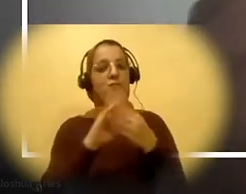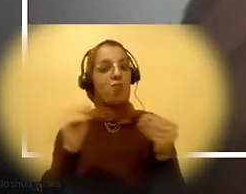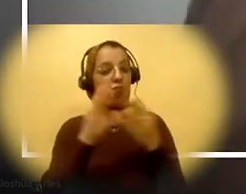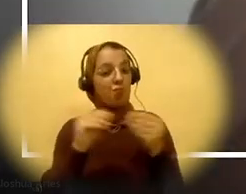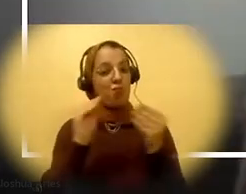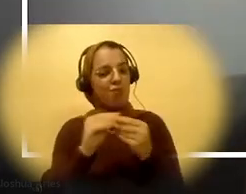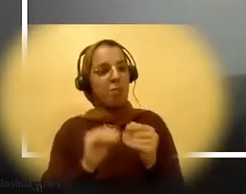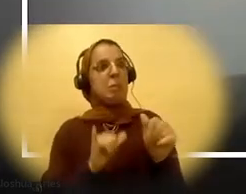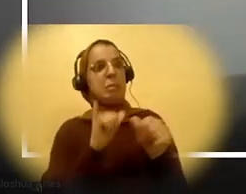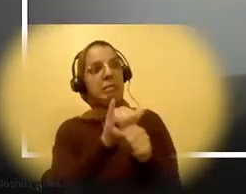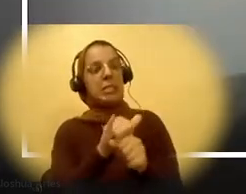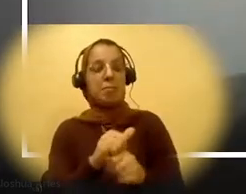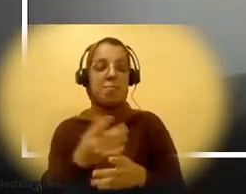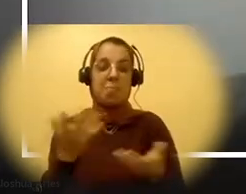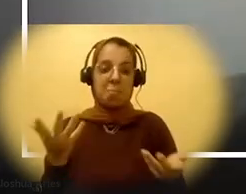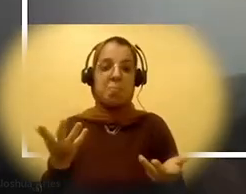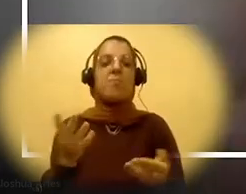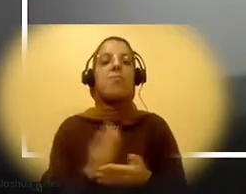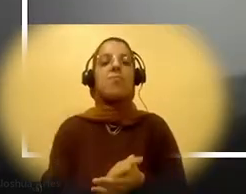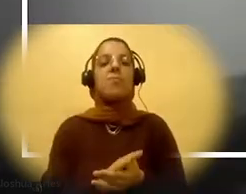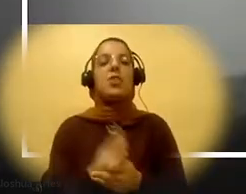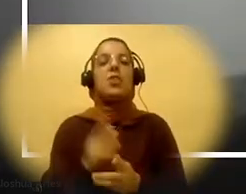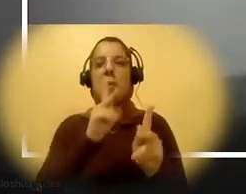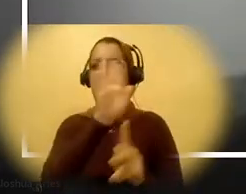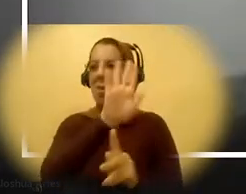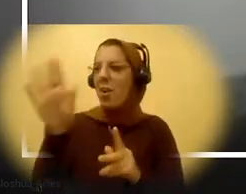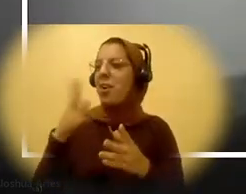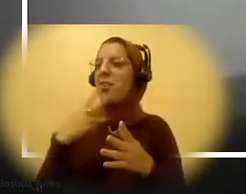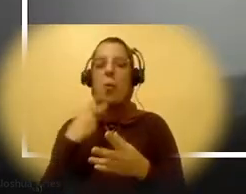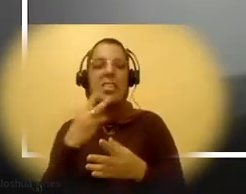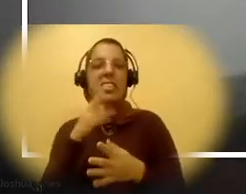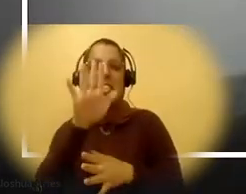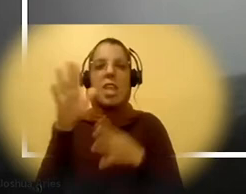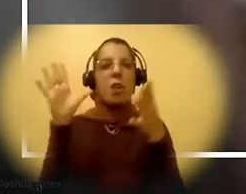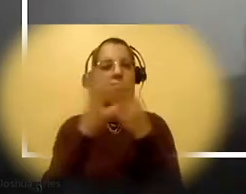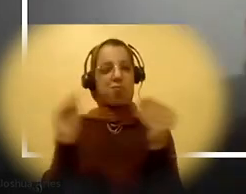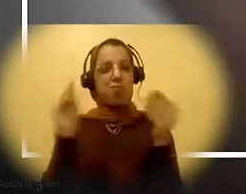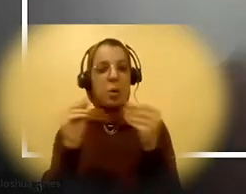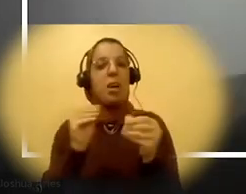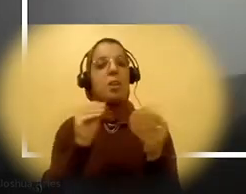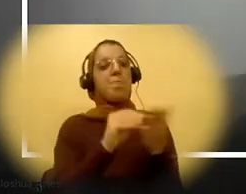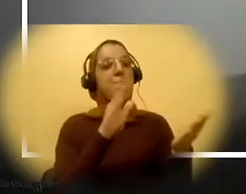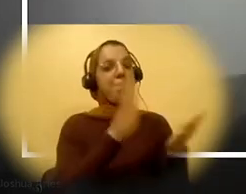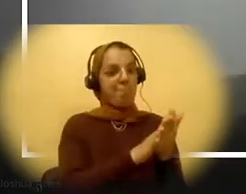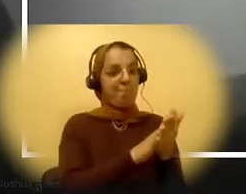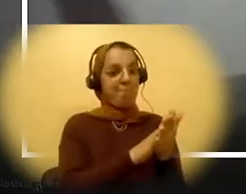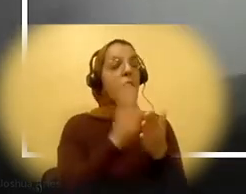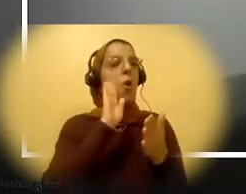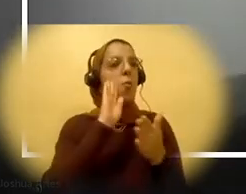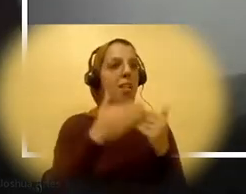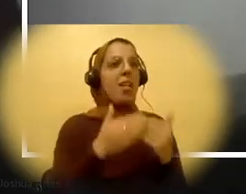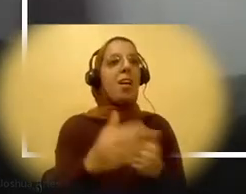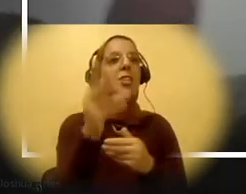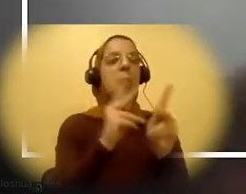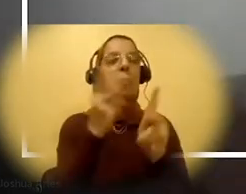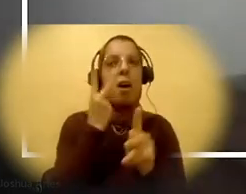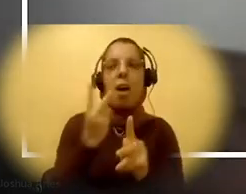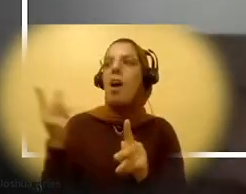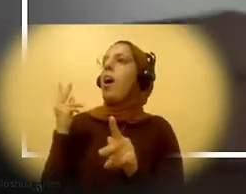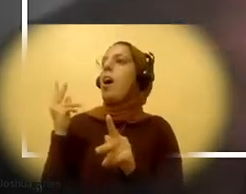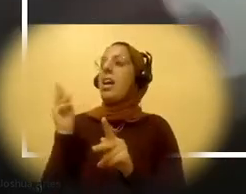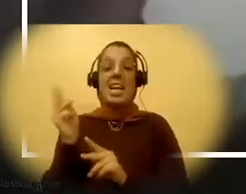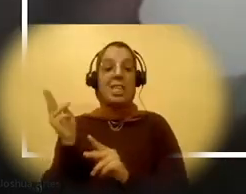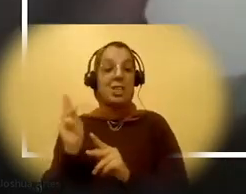And yeah, just archiving those voices during this whole time, when we look back at this in the textbooks and everything, that's just so awesome. It's so important.